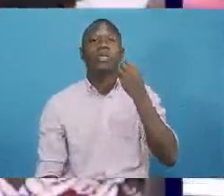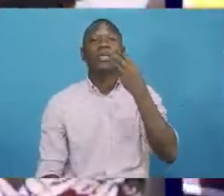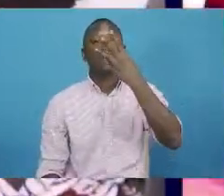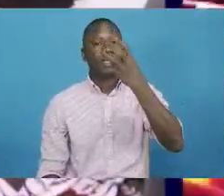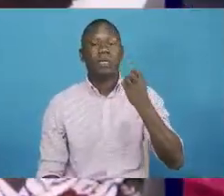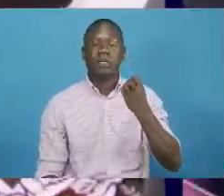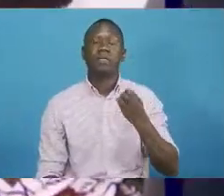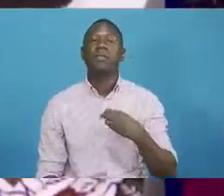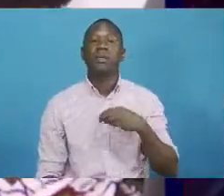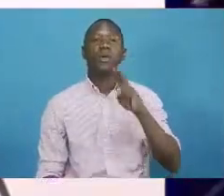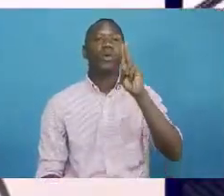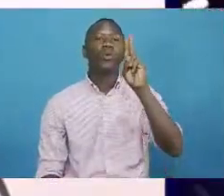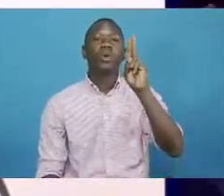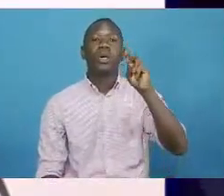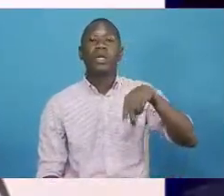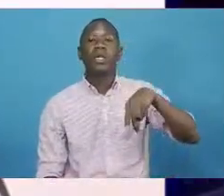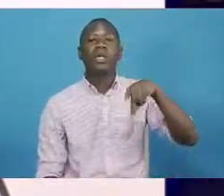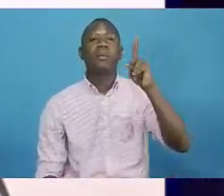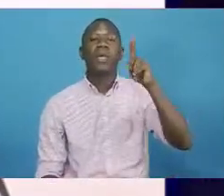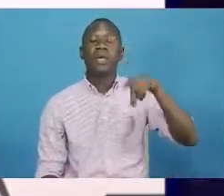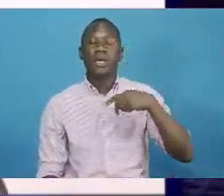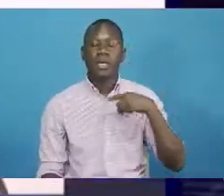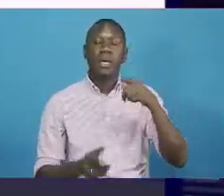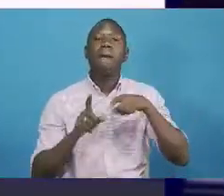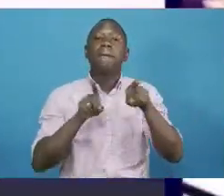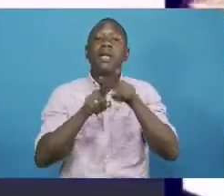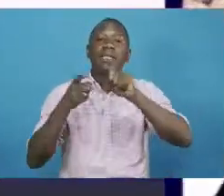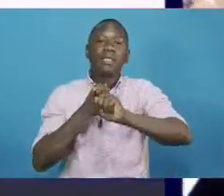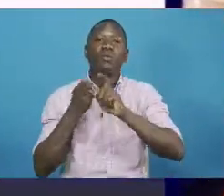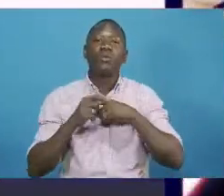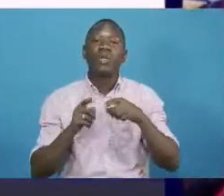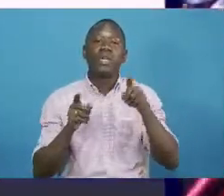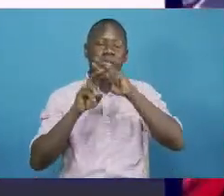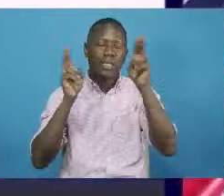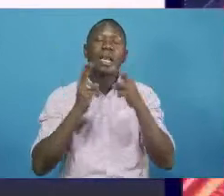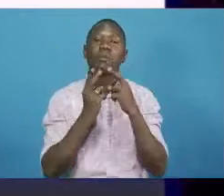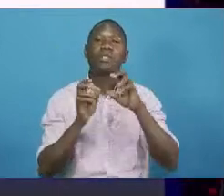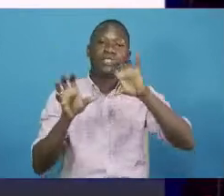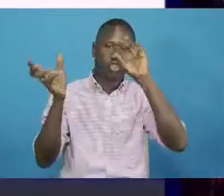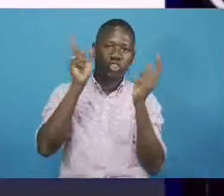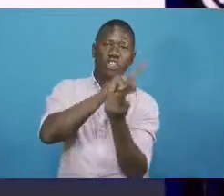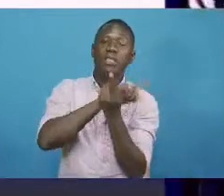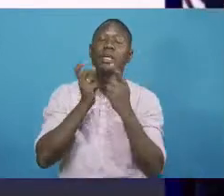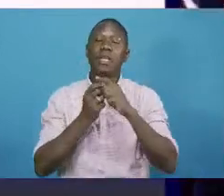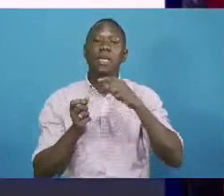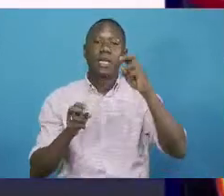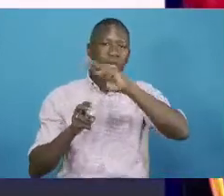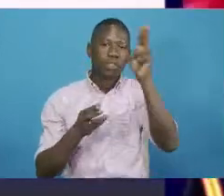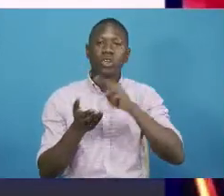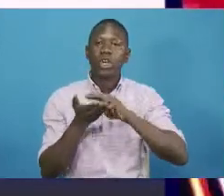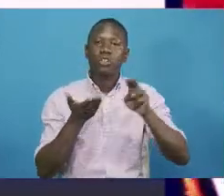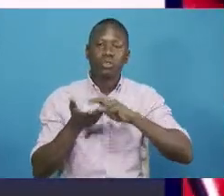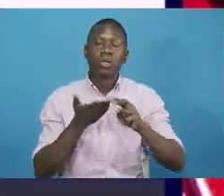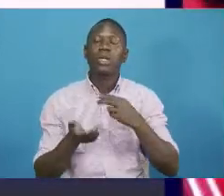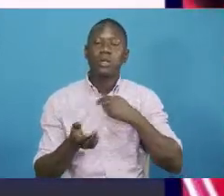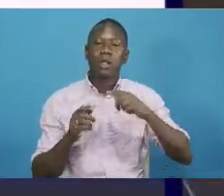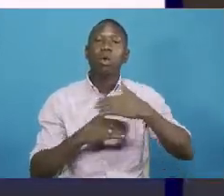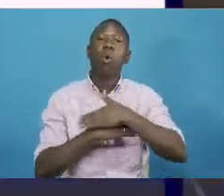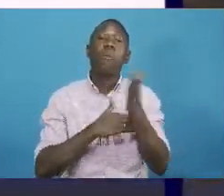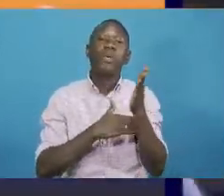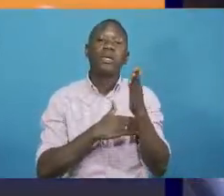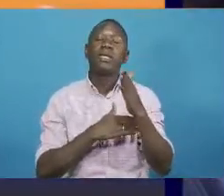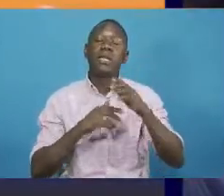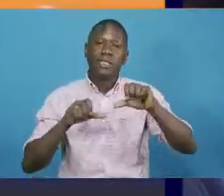The UNDP, in partnership with the Ministry of Environment, Climate Change and Natural Resources, on Thursday launched the UNDP